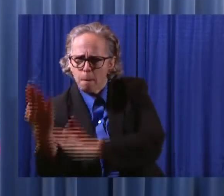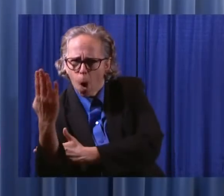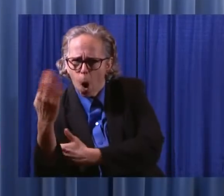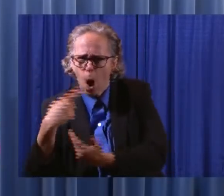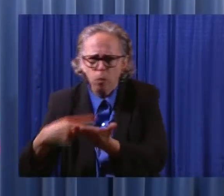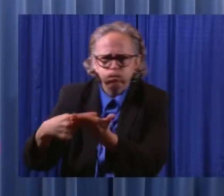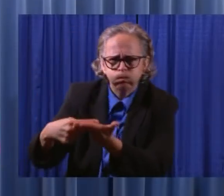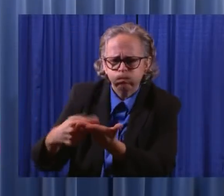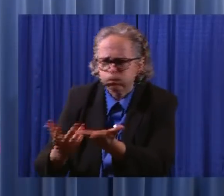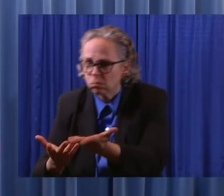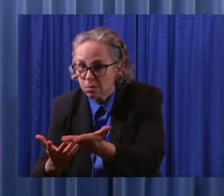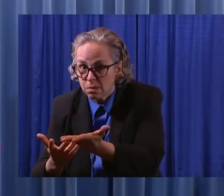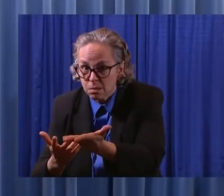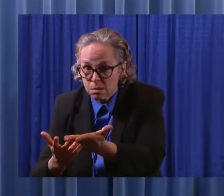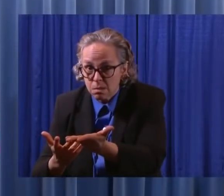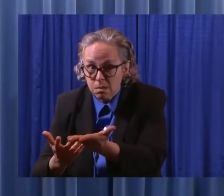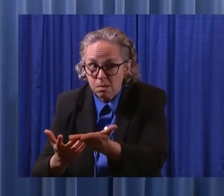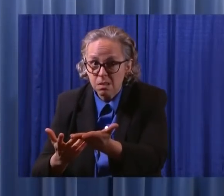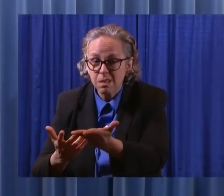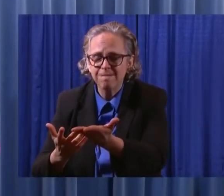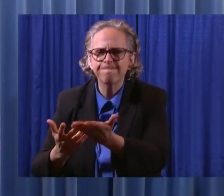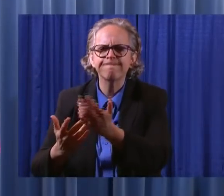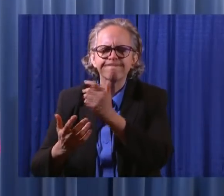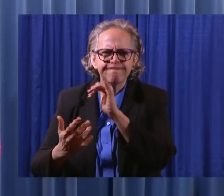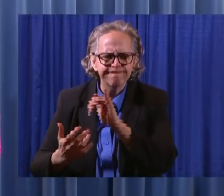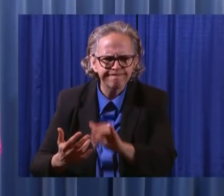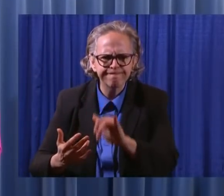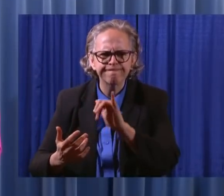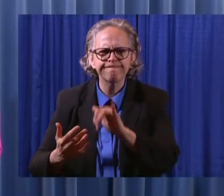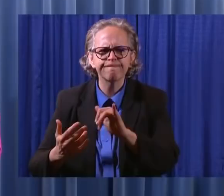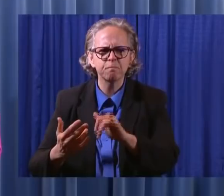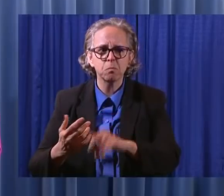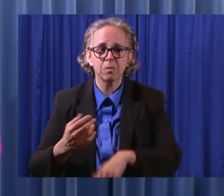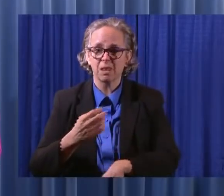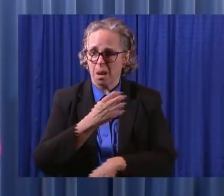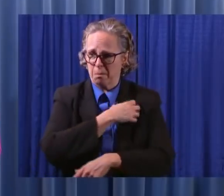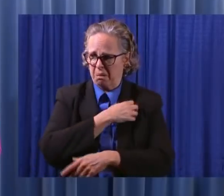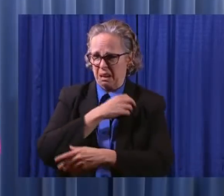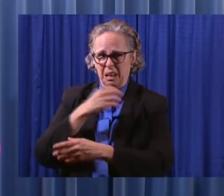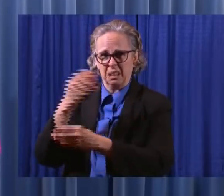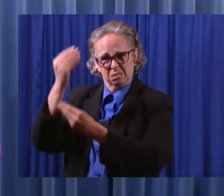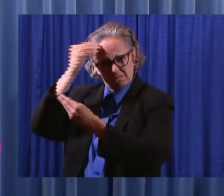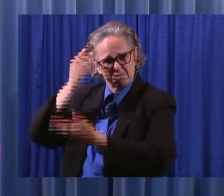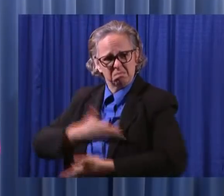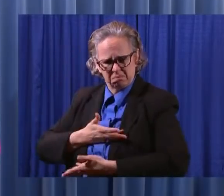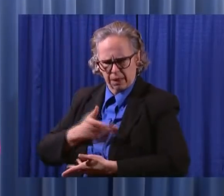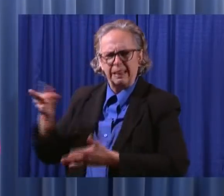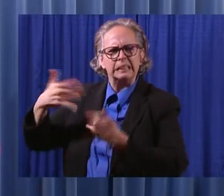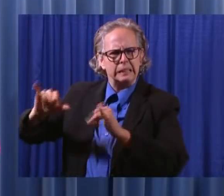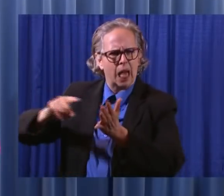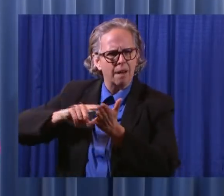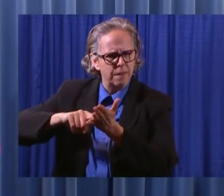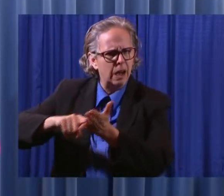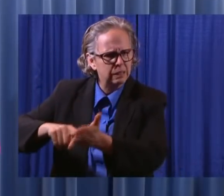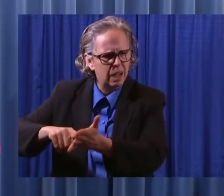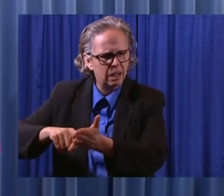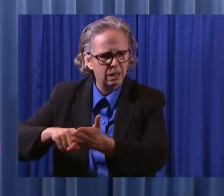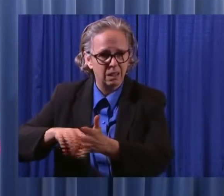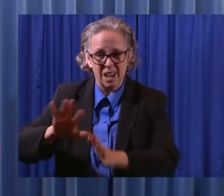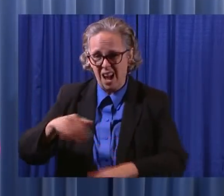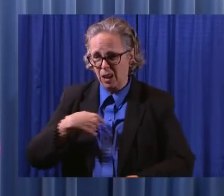And what the patrol has told me that their investigation continues. My instructions to them